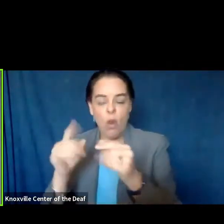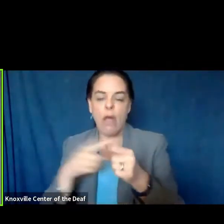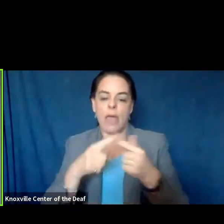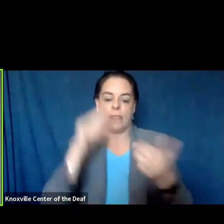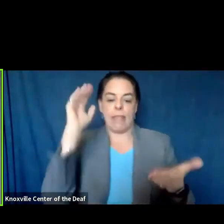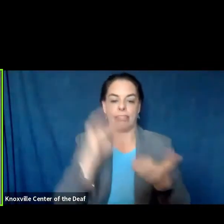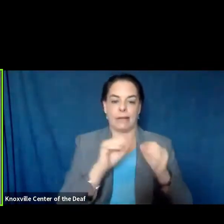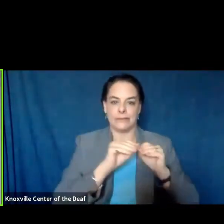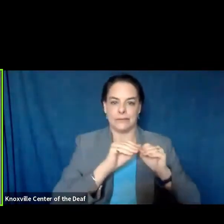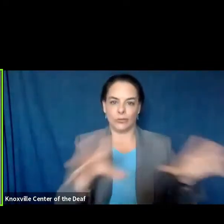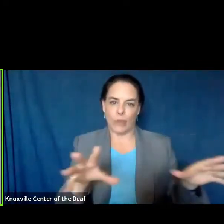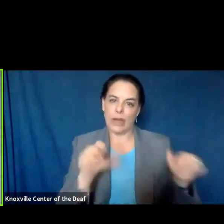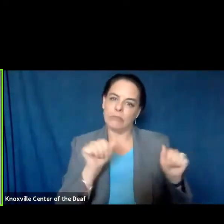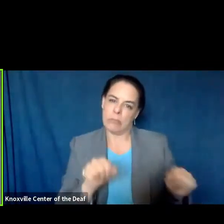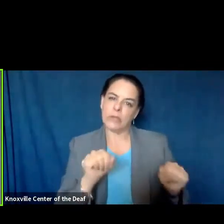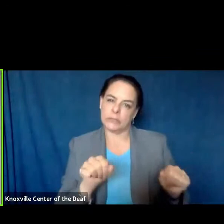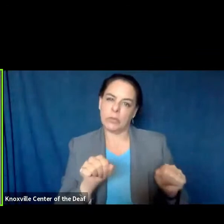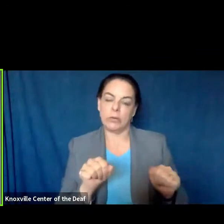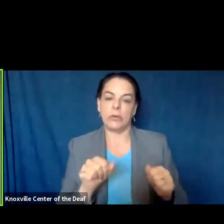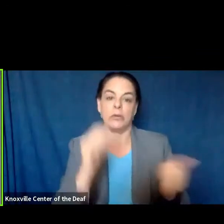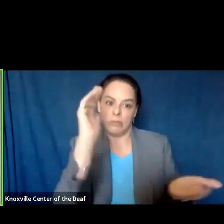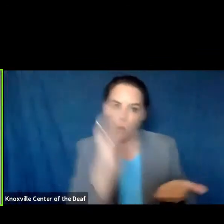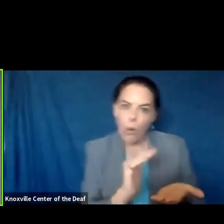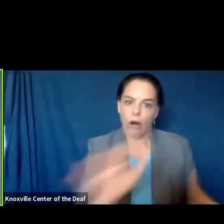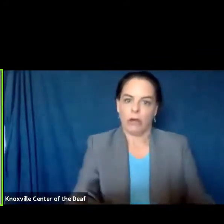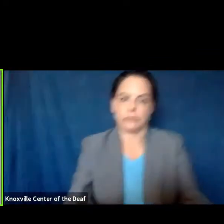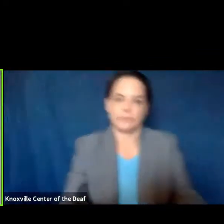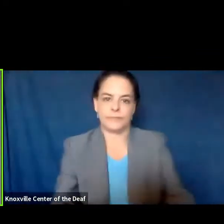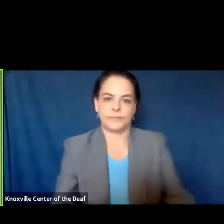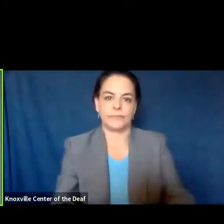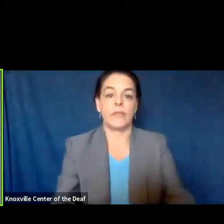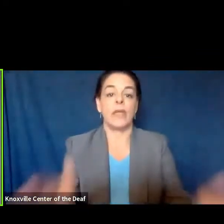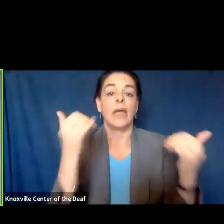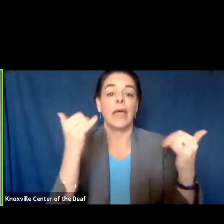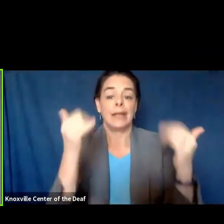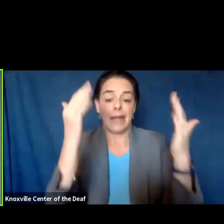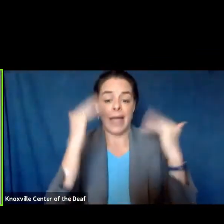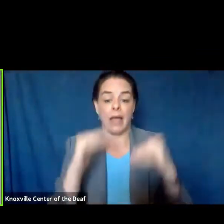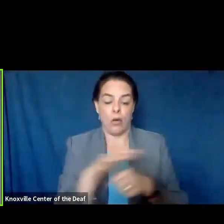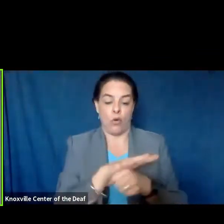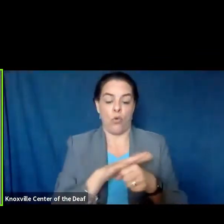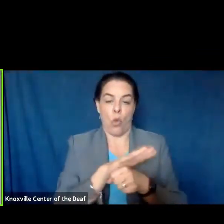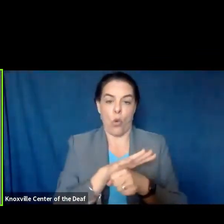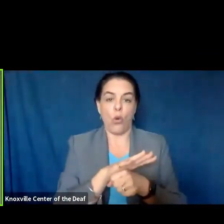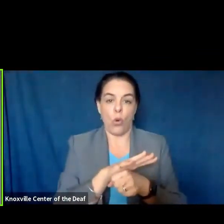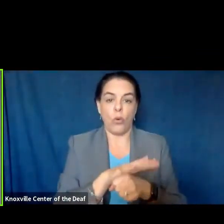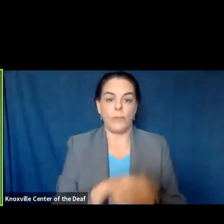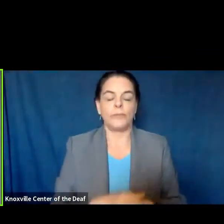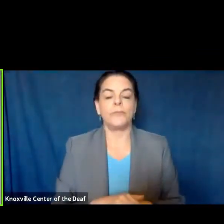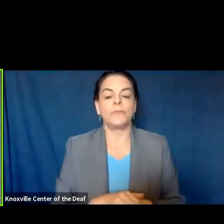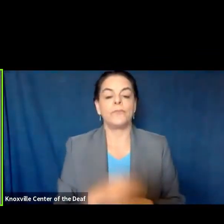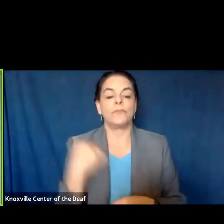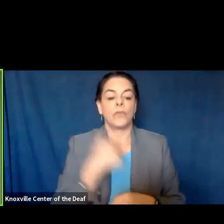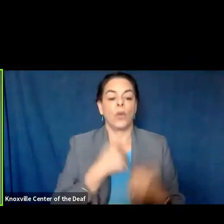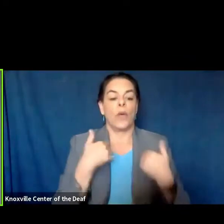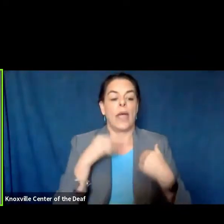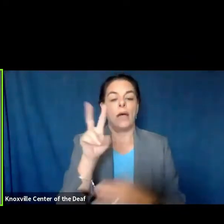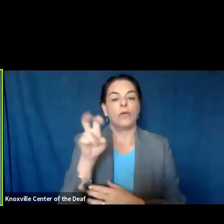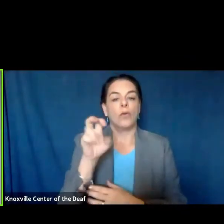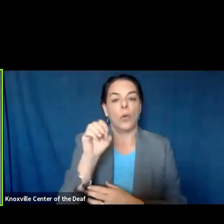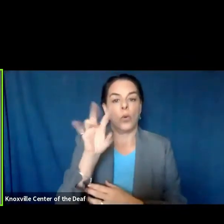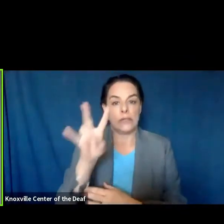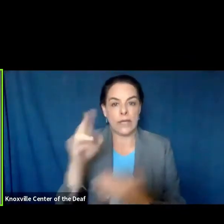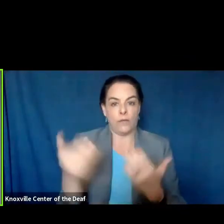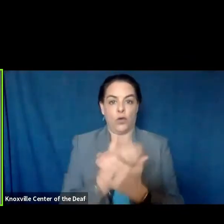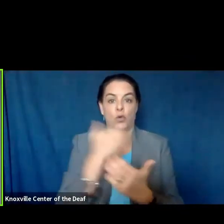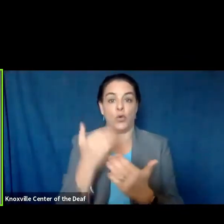of spread is considered to be lower. And now we'll move on to the local situation. We have 207 new